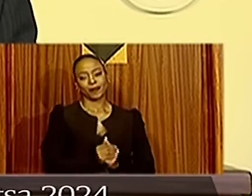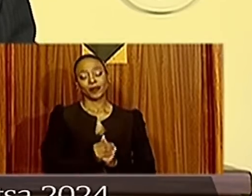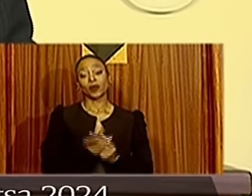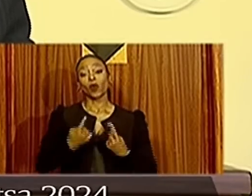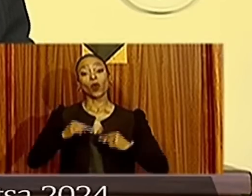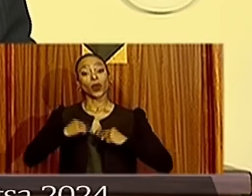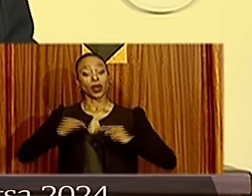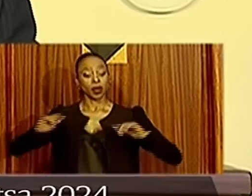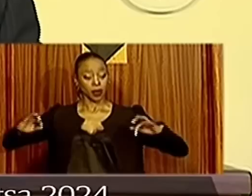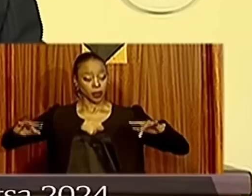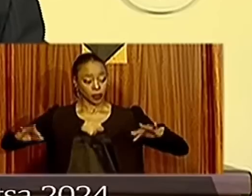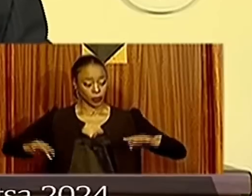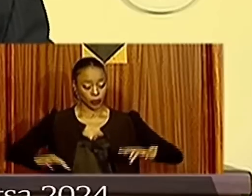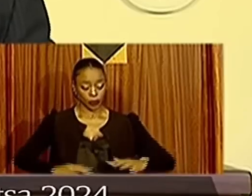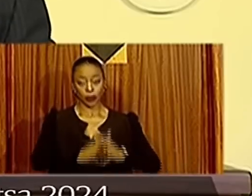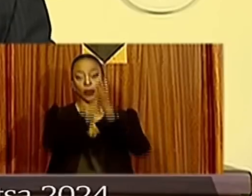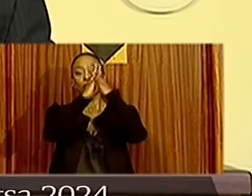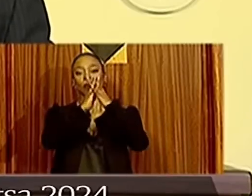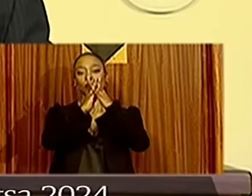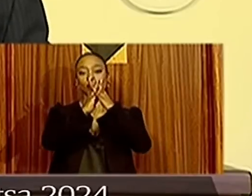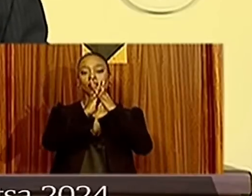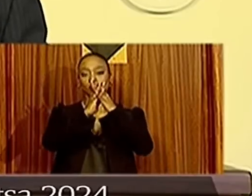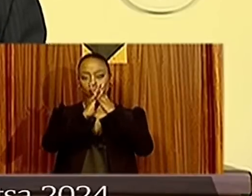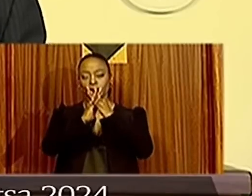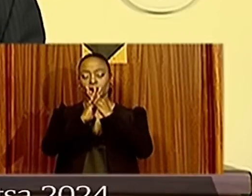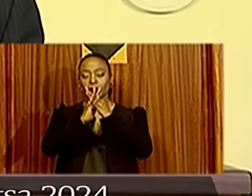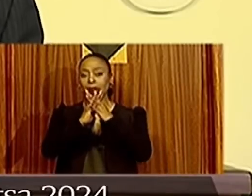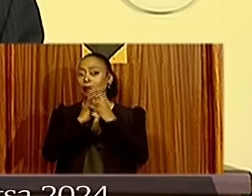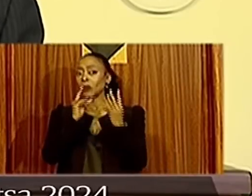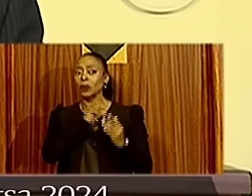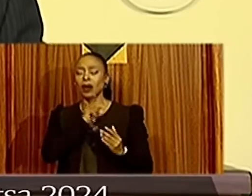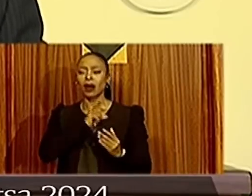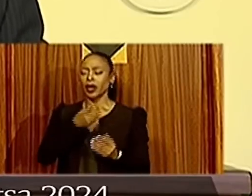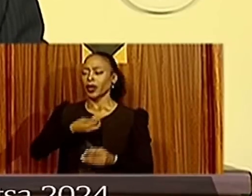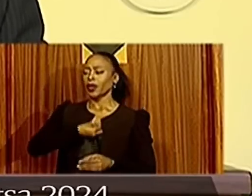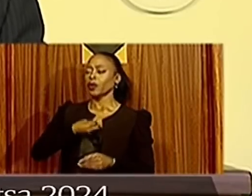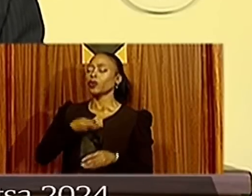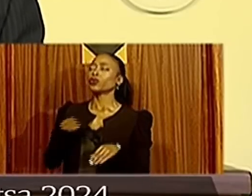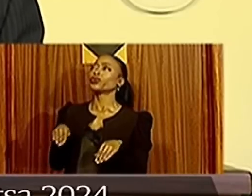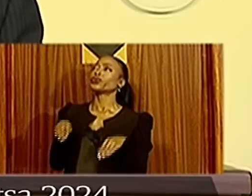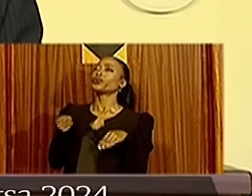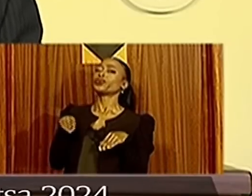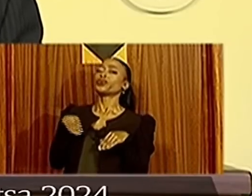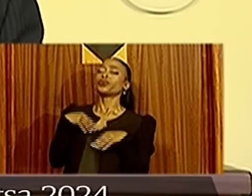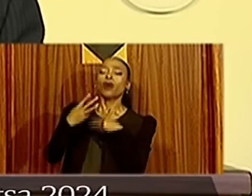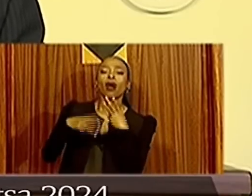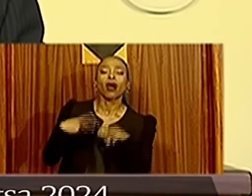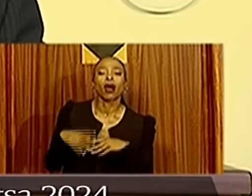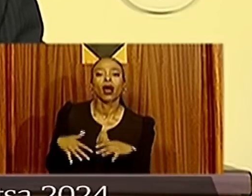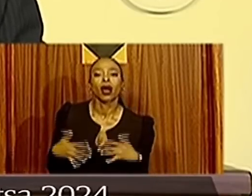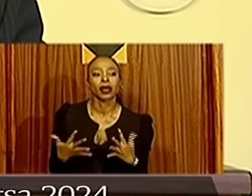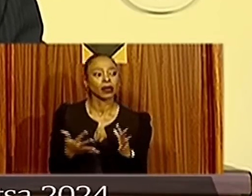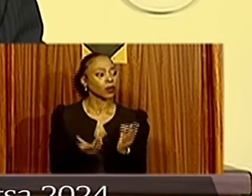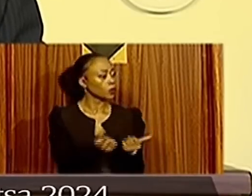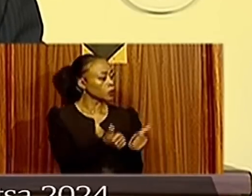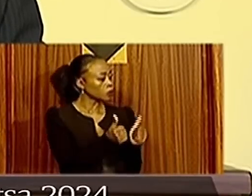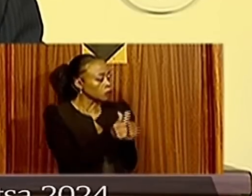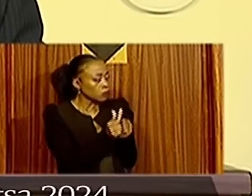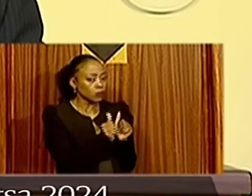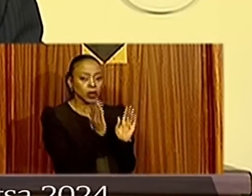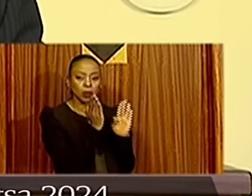together to tackle the challenge of youth unemployment. Working with private sector